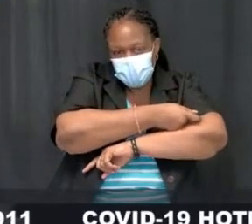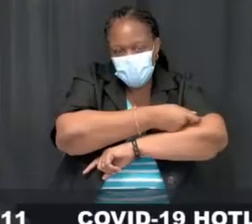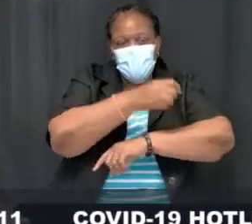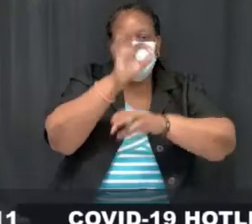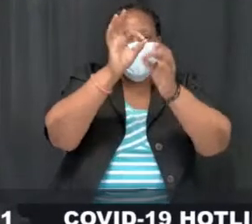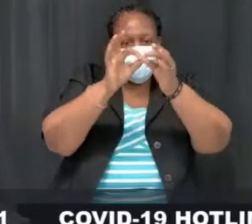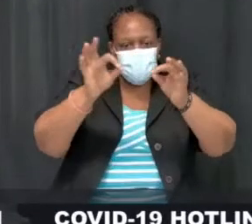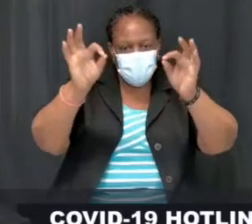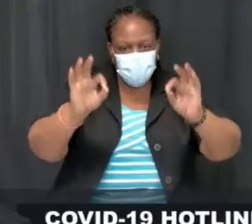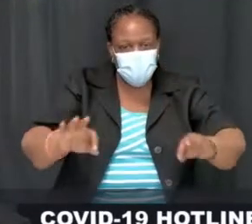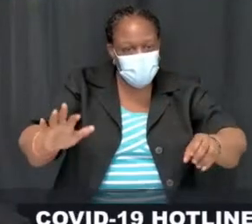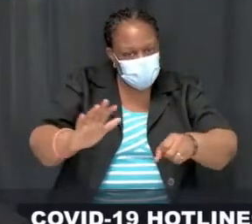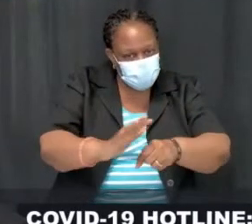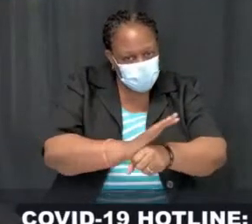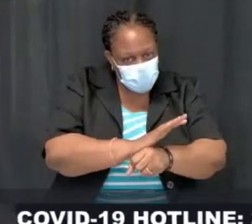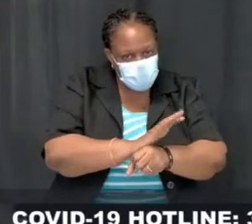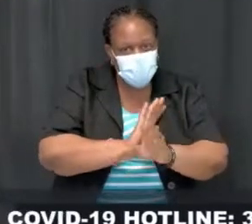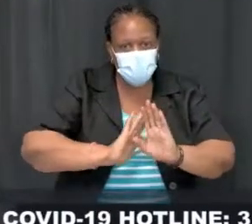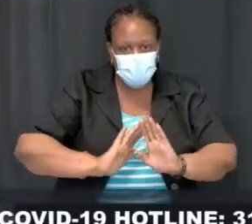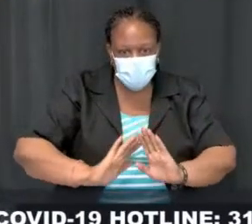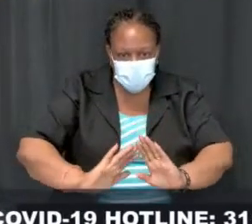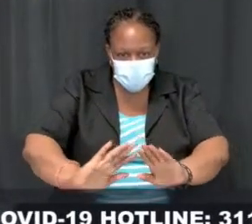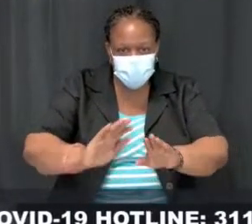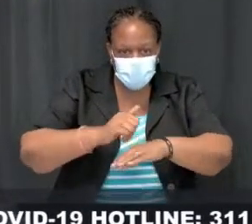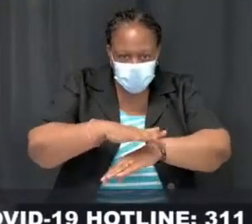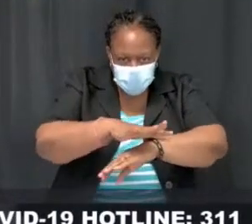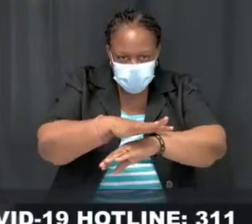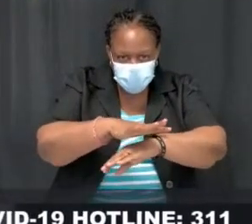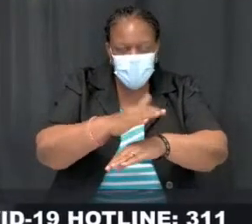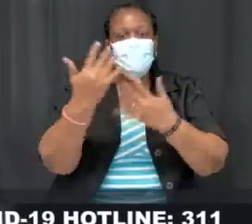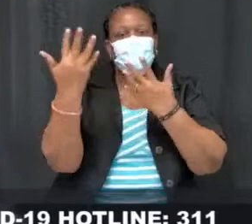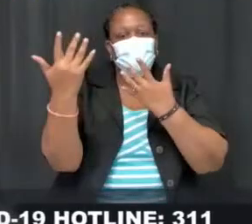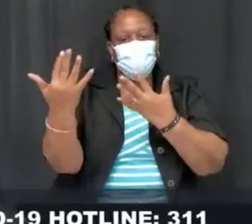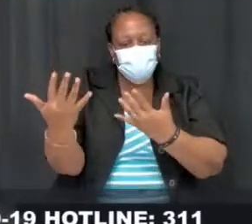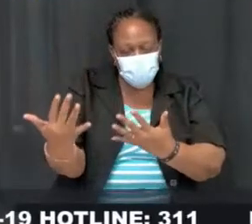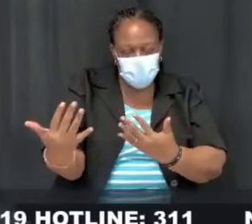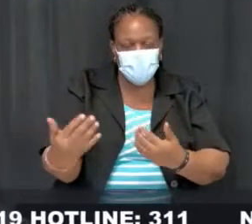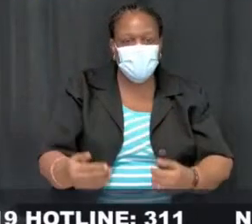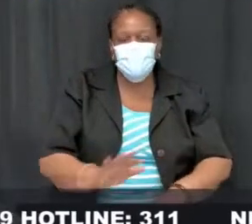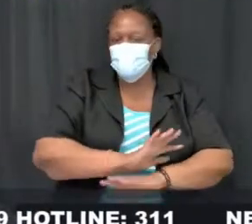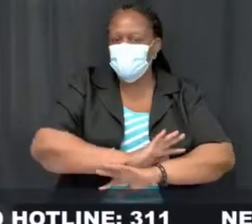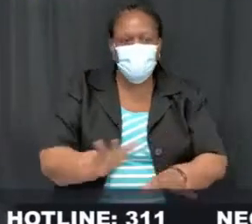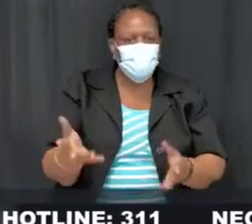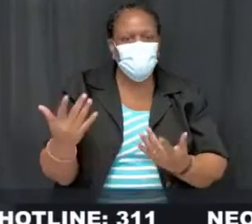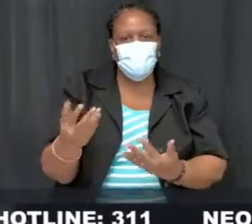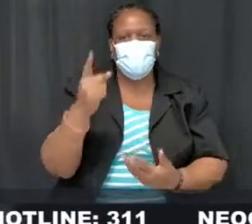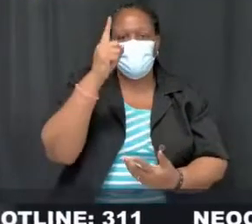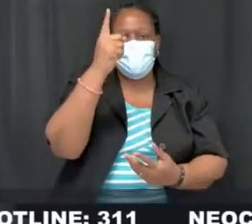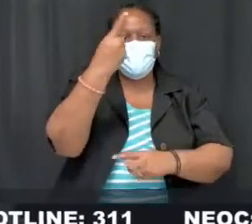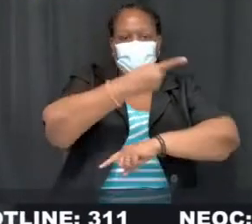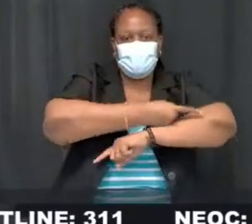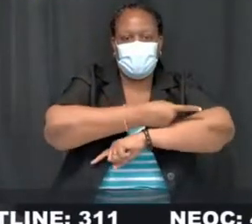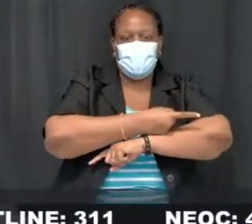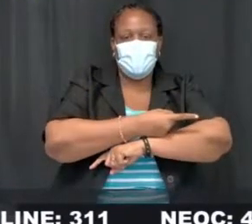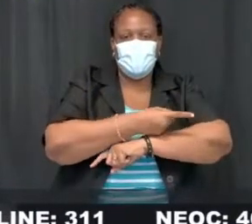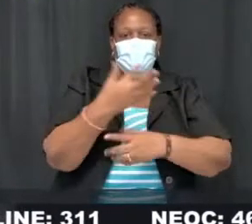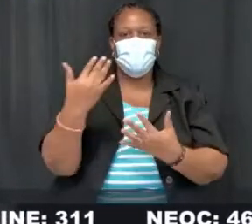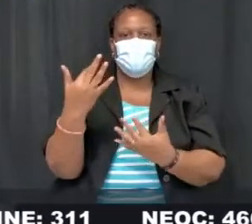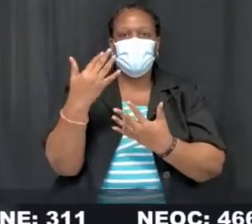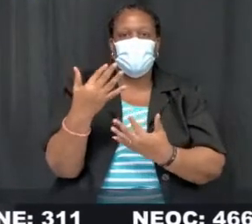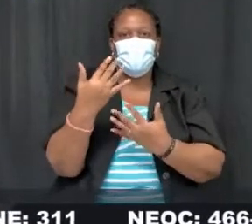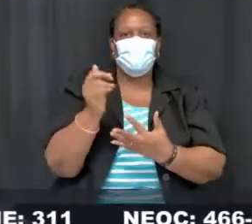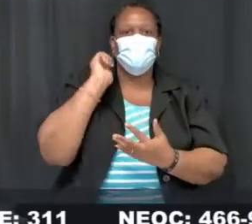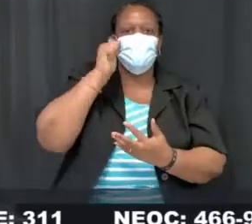applying ahead of time, your traveling time, so that you know if you will know if you qualify to receive